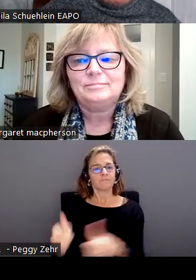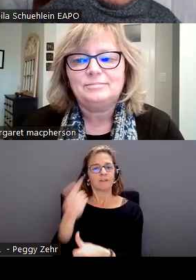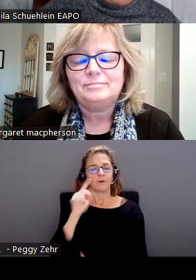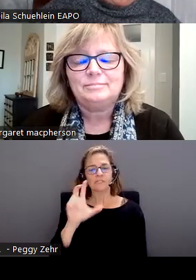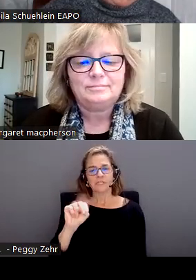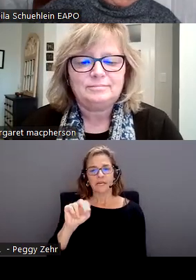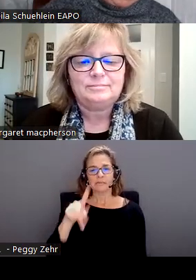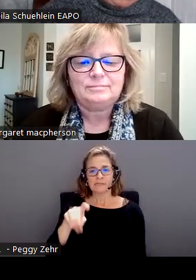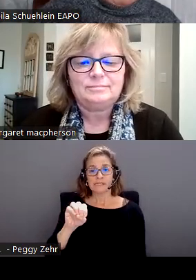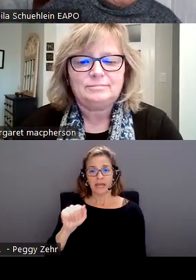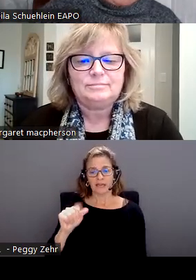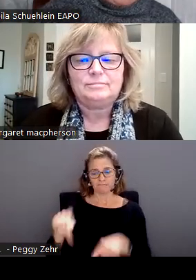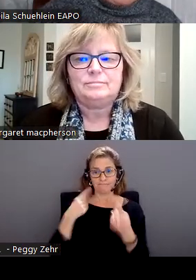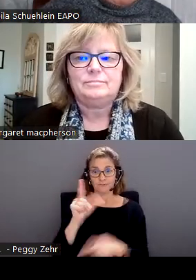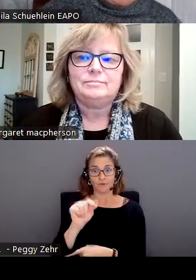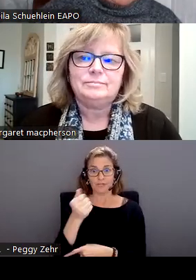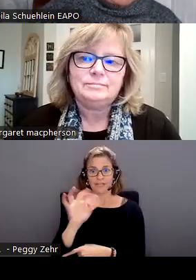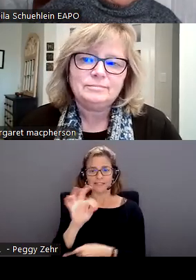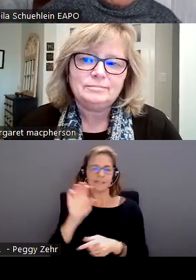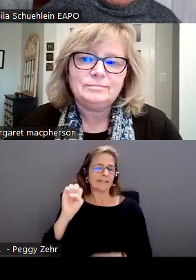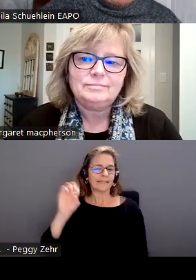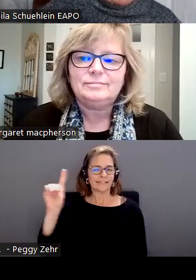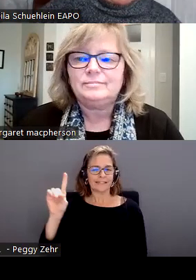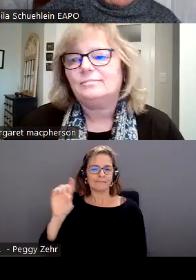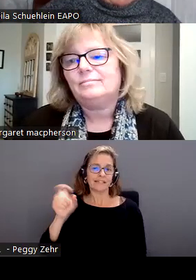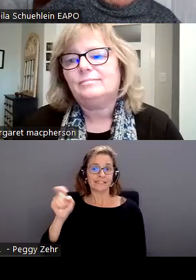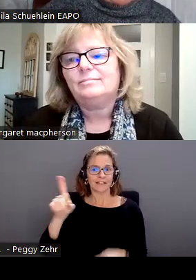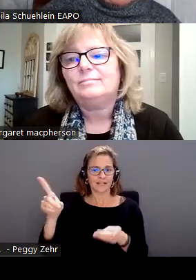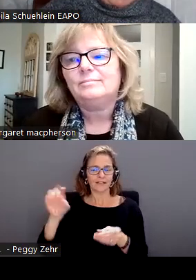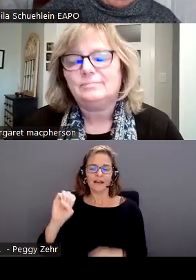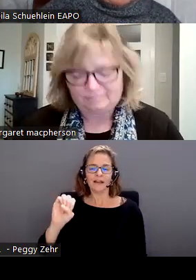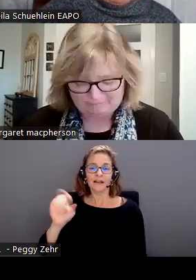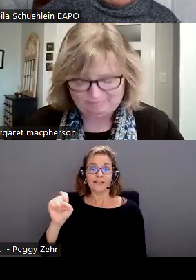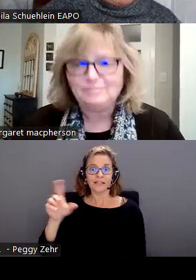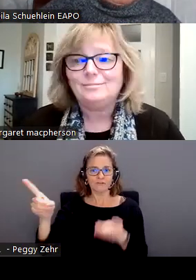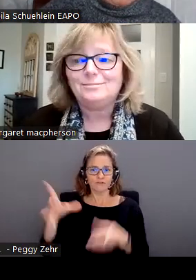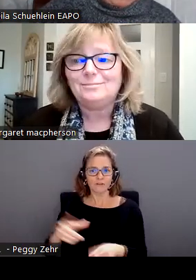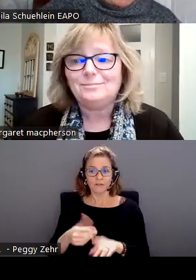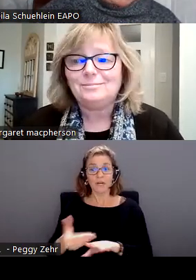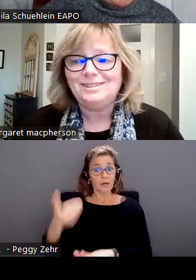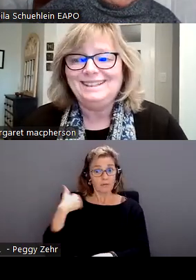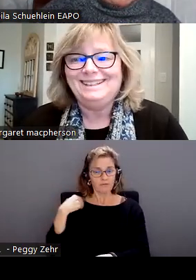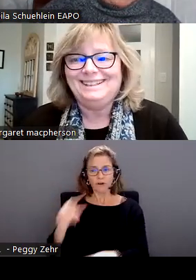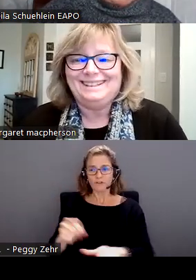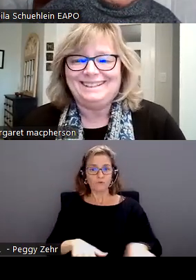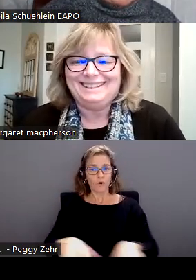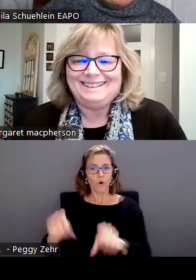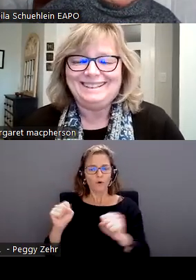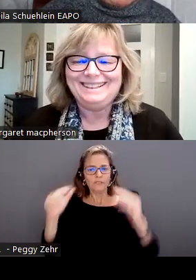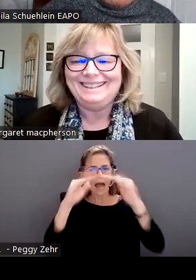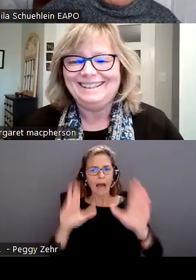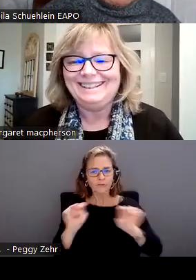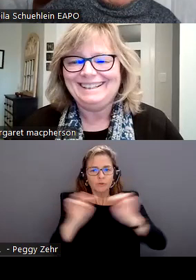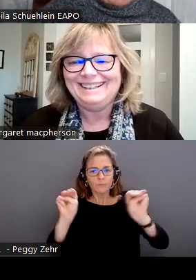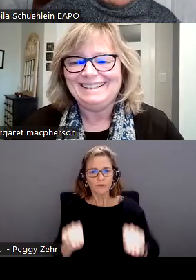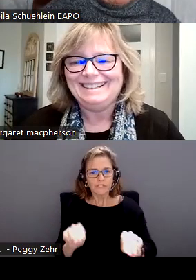work with CNPEA, Benedict managed a historic and slightly haunted house museum right next door to the West End